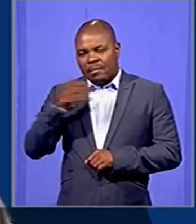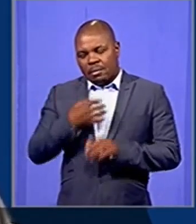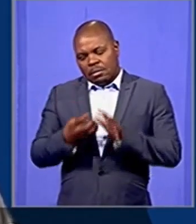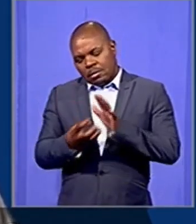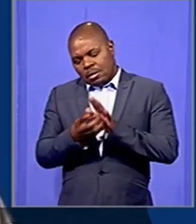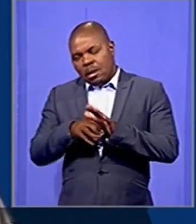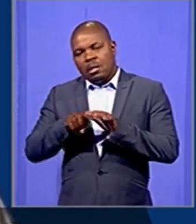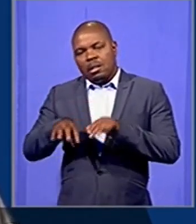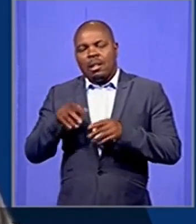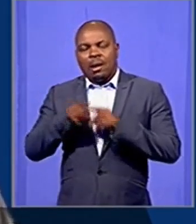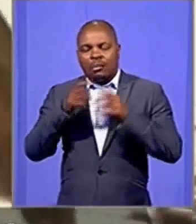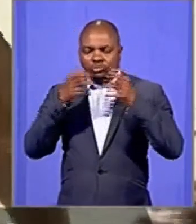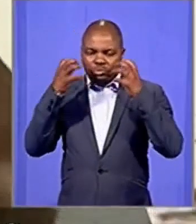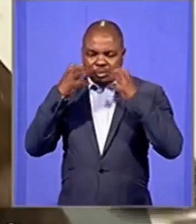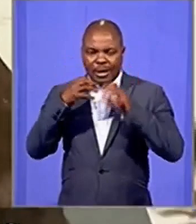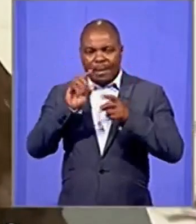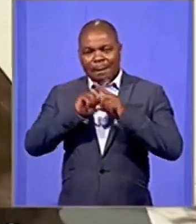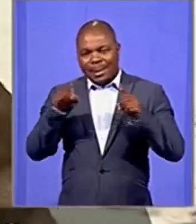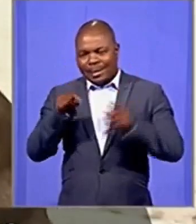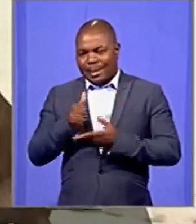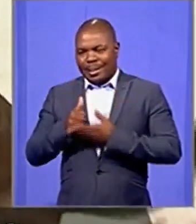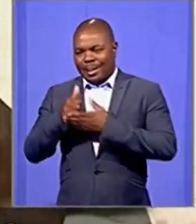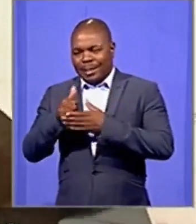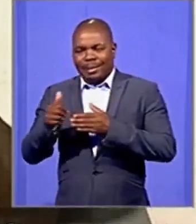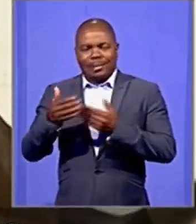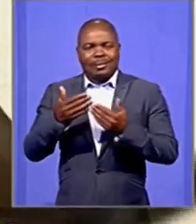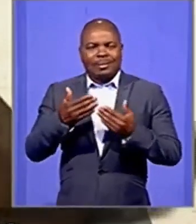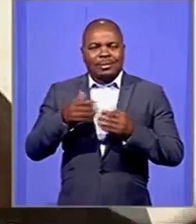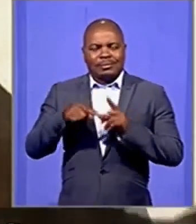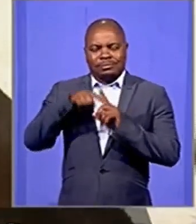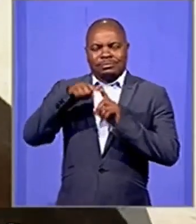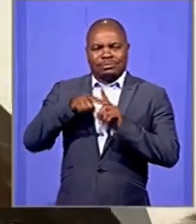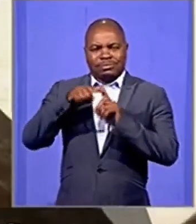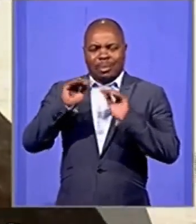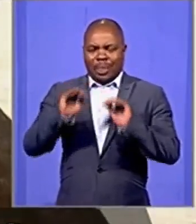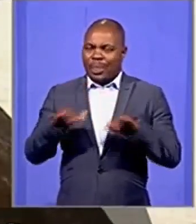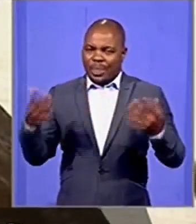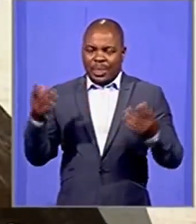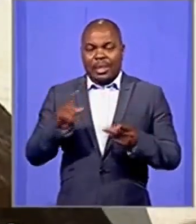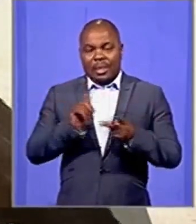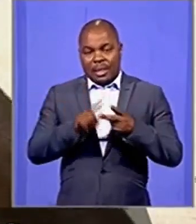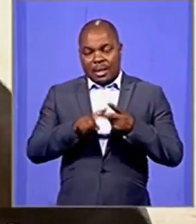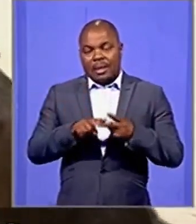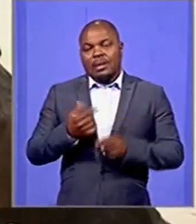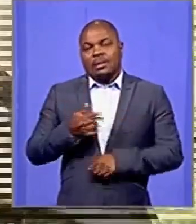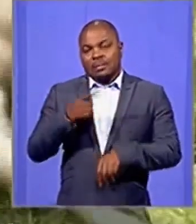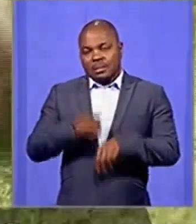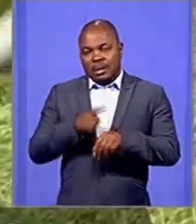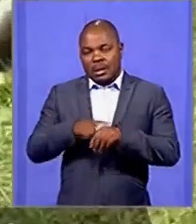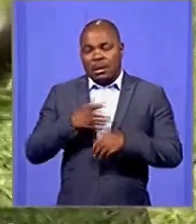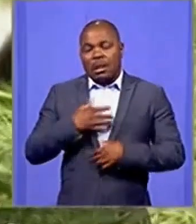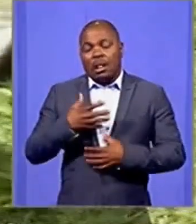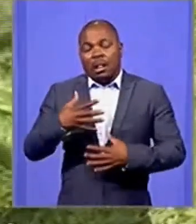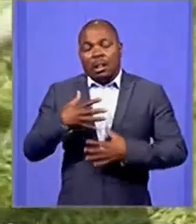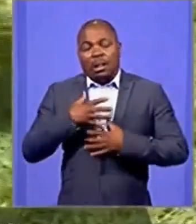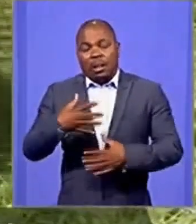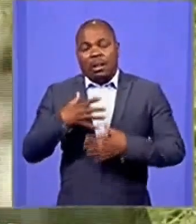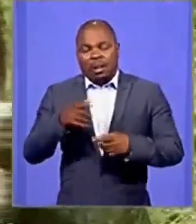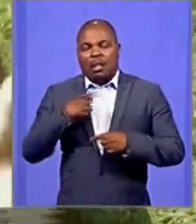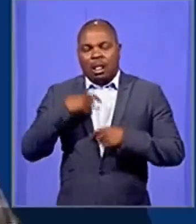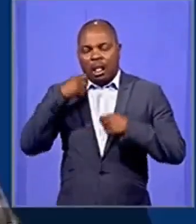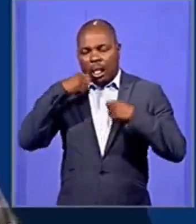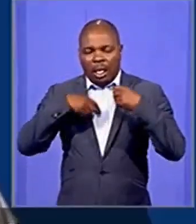their paws, these do little to help regulate the body temperature. Other warning signs include panting,